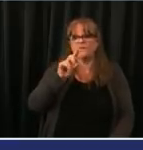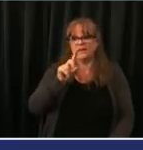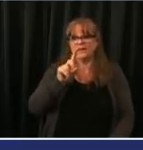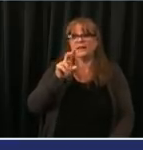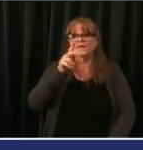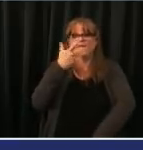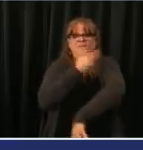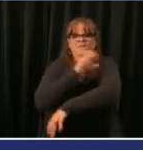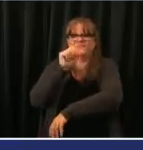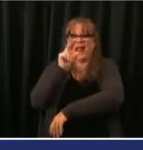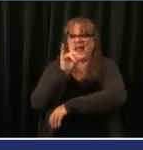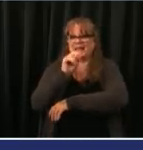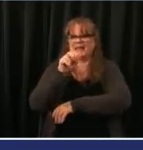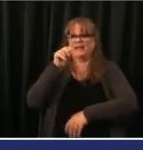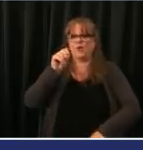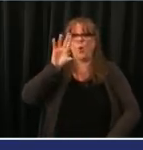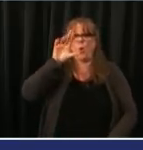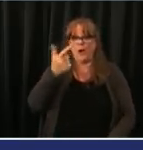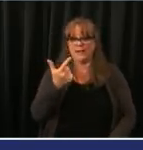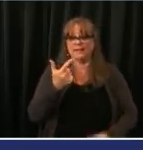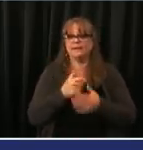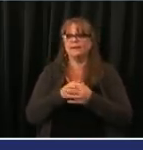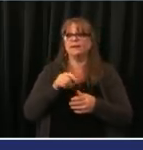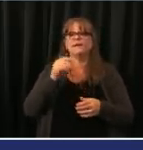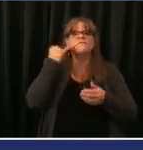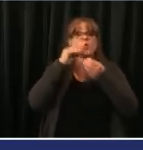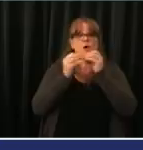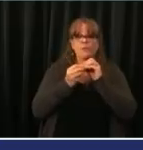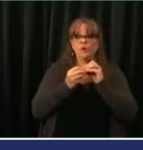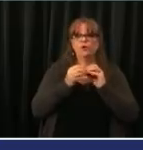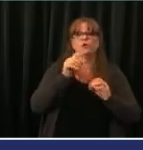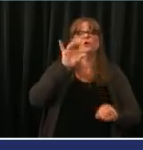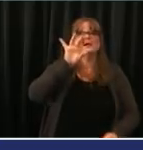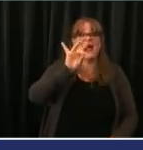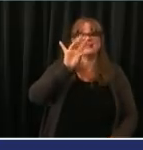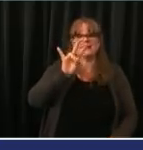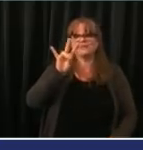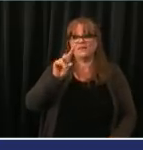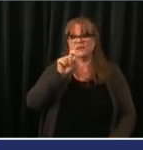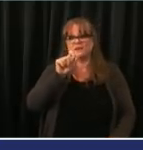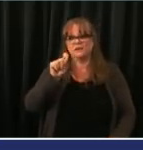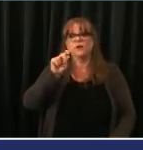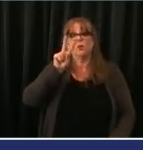covidvaccine.org, covidvaccine.org. We have a toll-free number, English y Español,